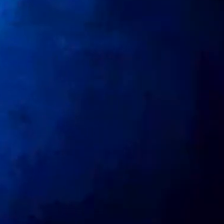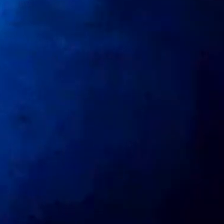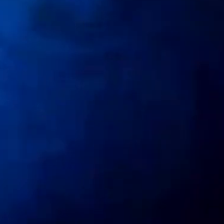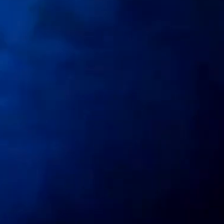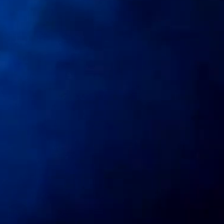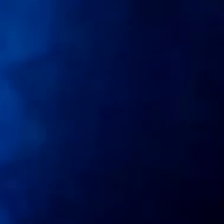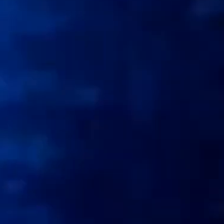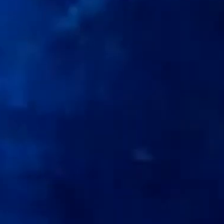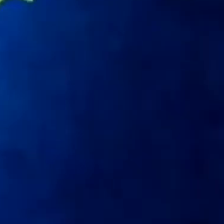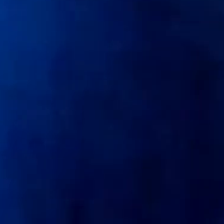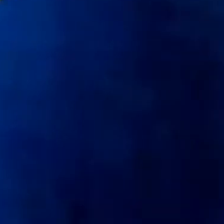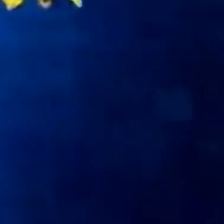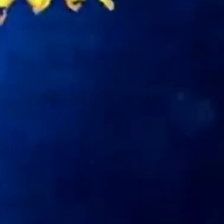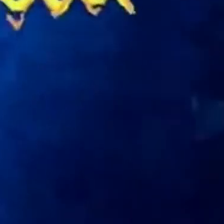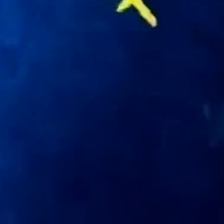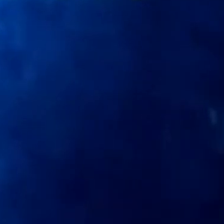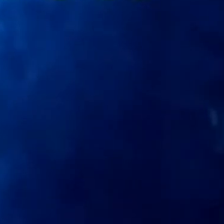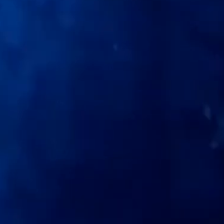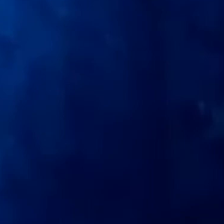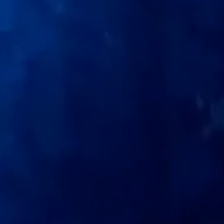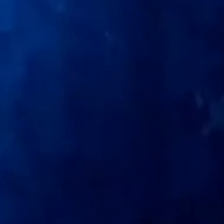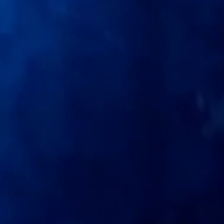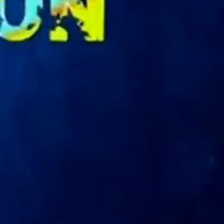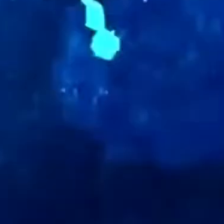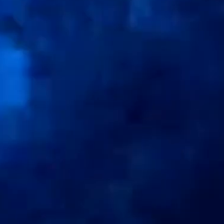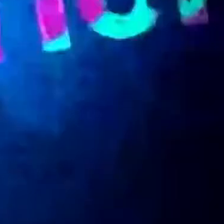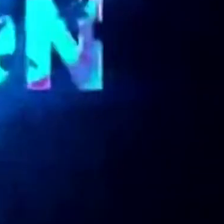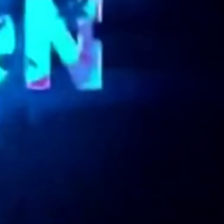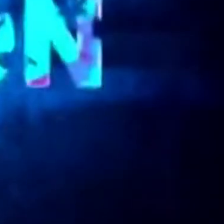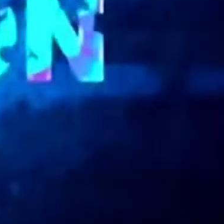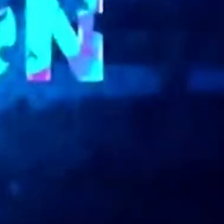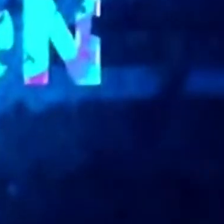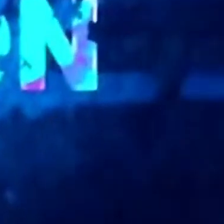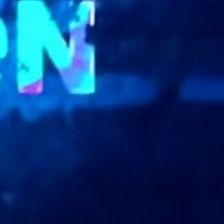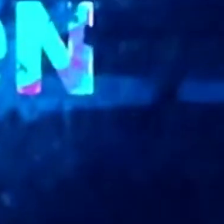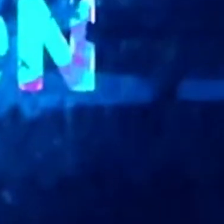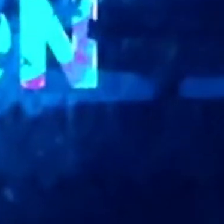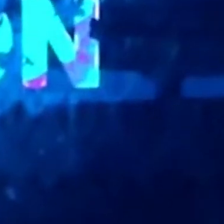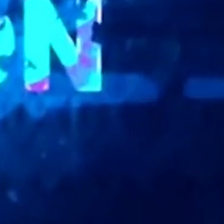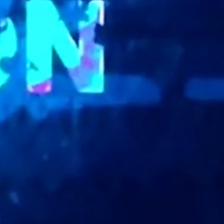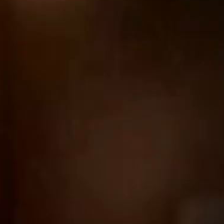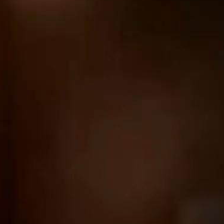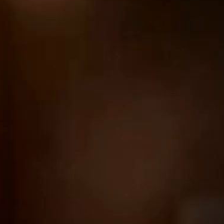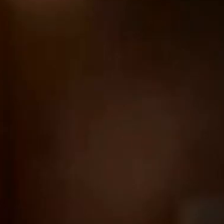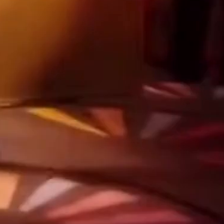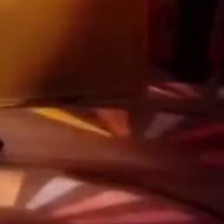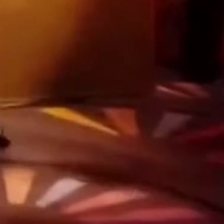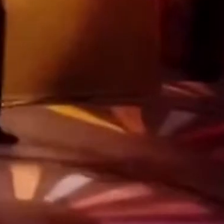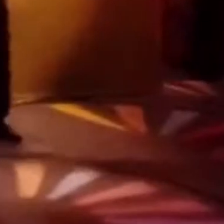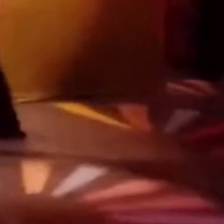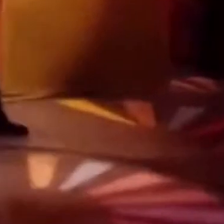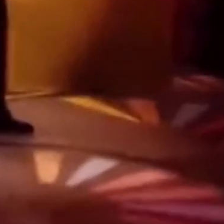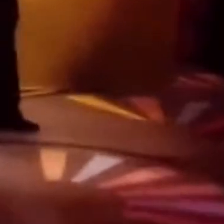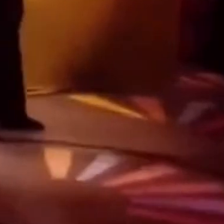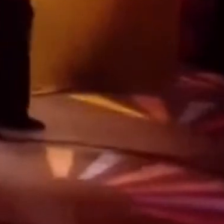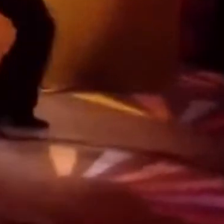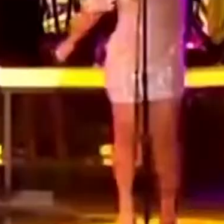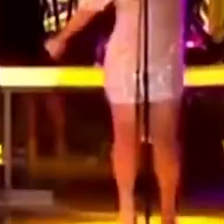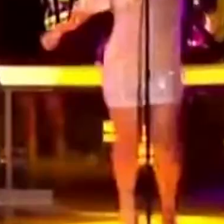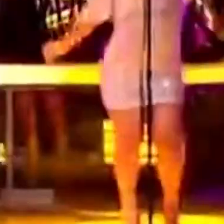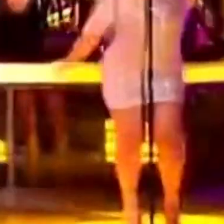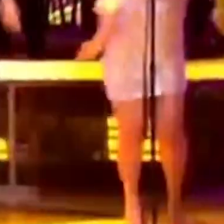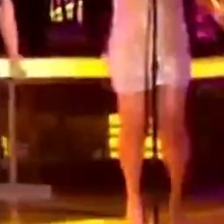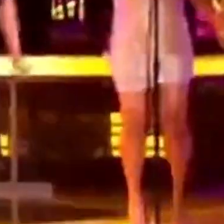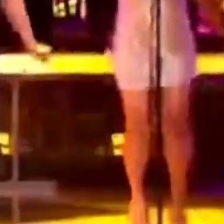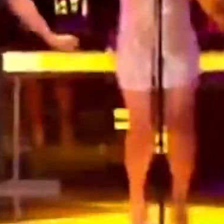is greatness on high rotation. This is the DSTV Nation. Take it away. We start with the moment,